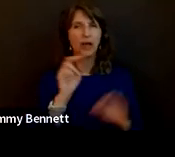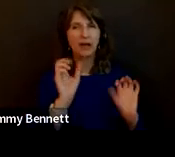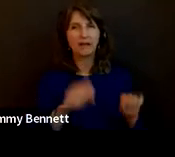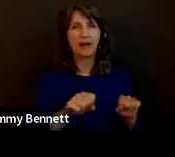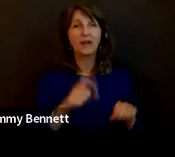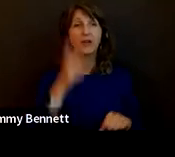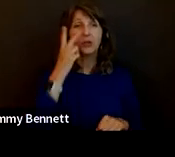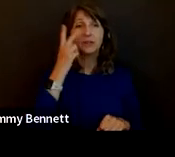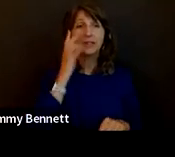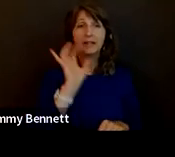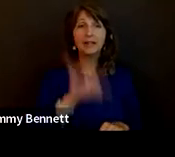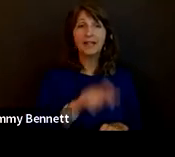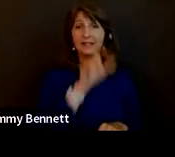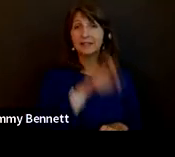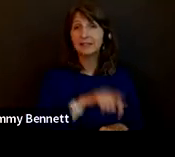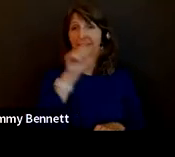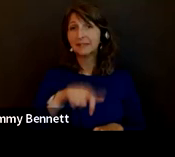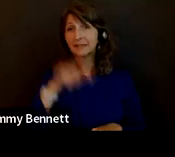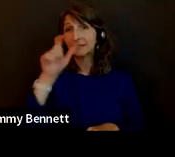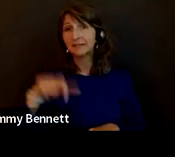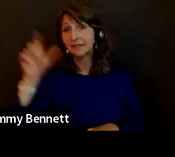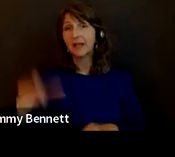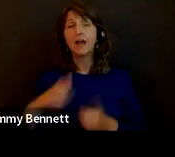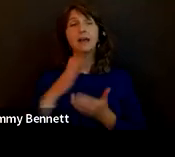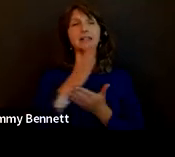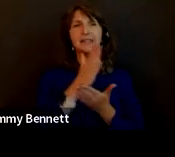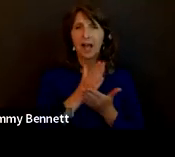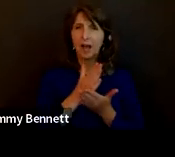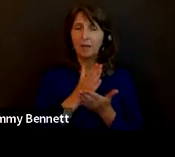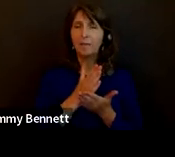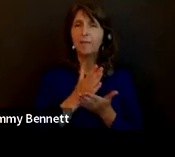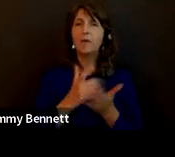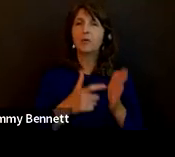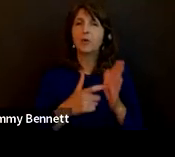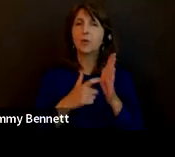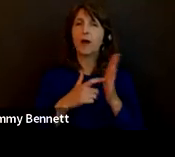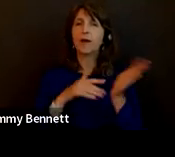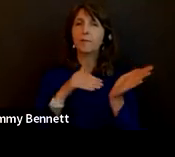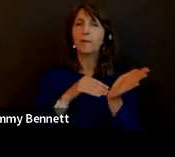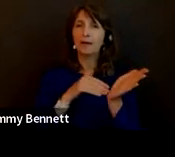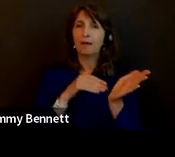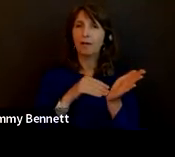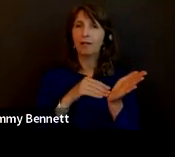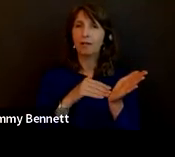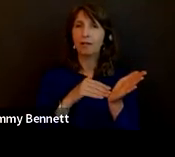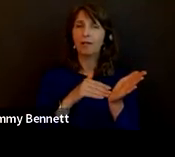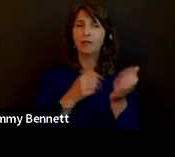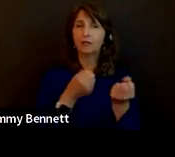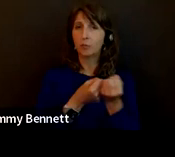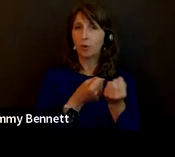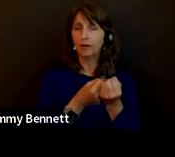on the screen, some of them have a medical requirement, and some of them have a school